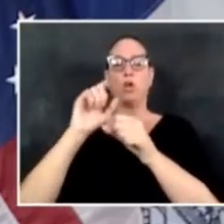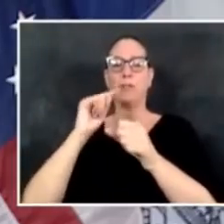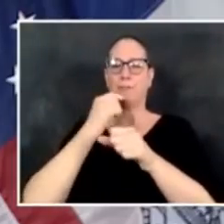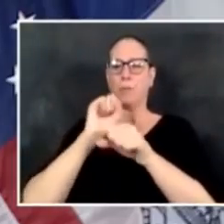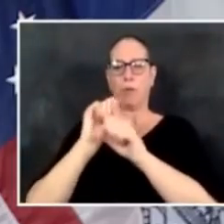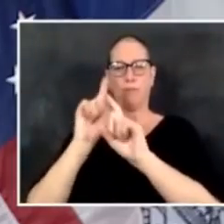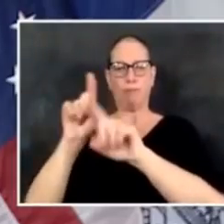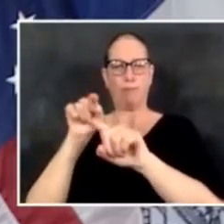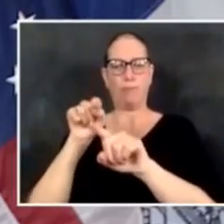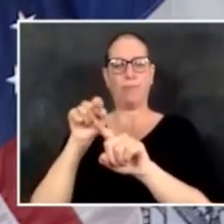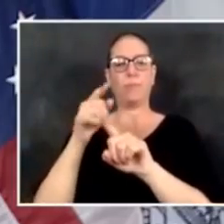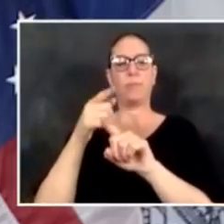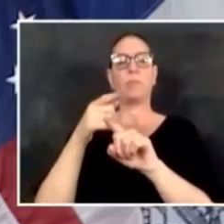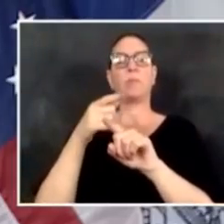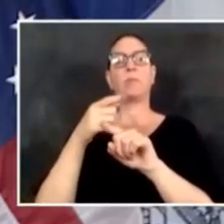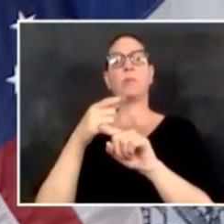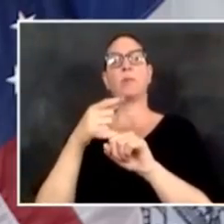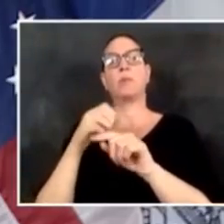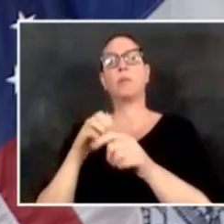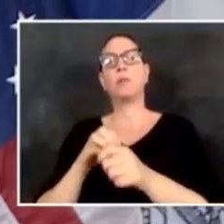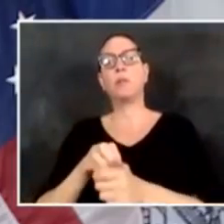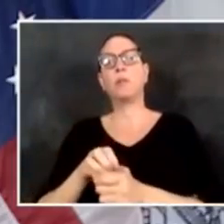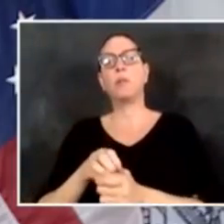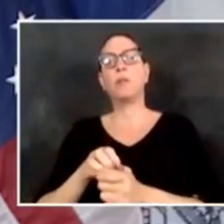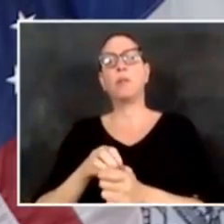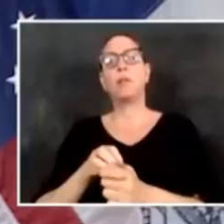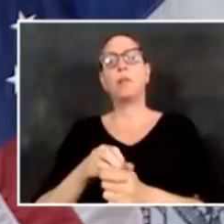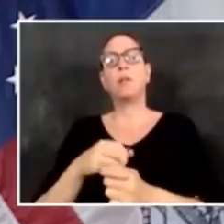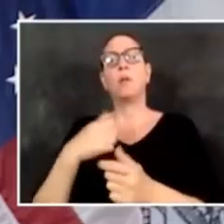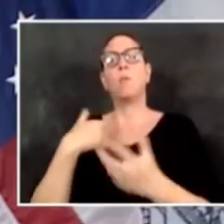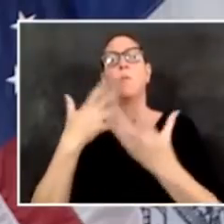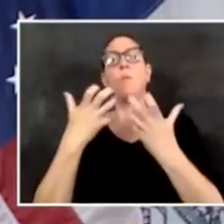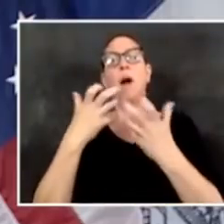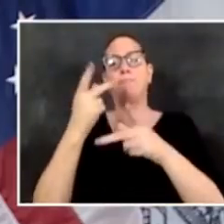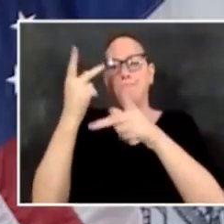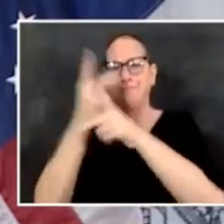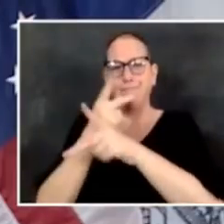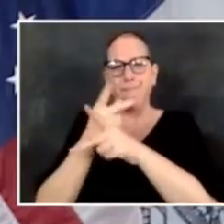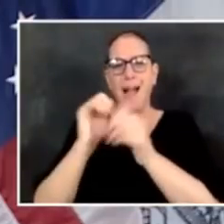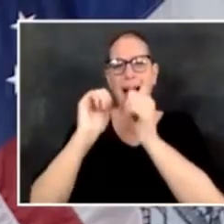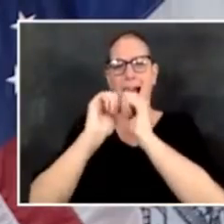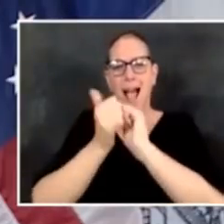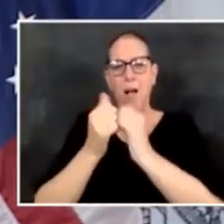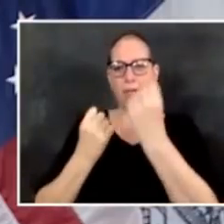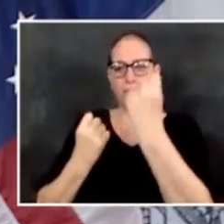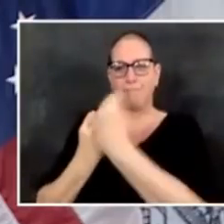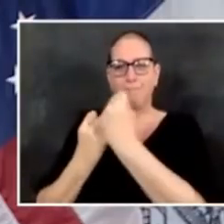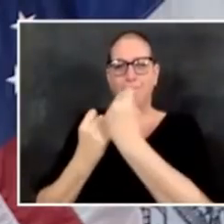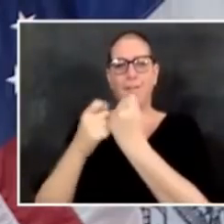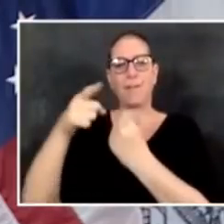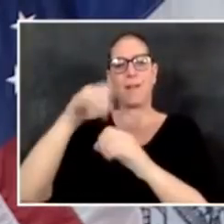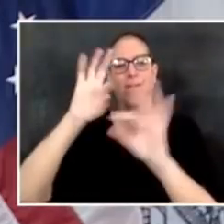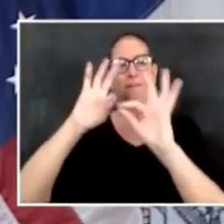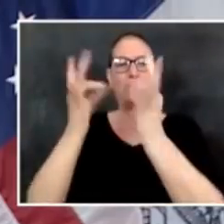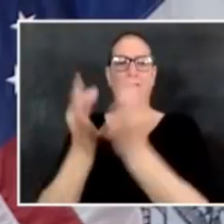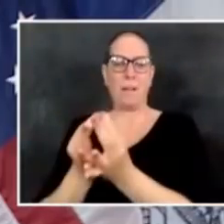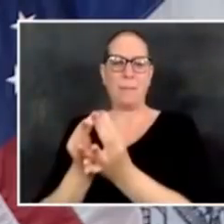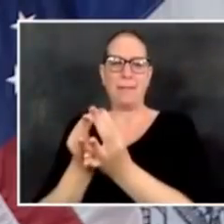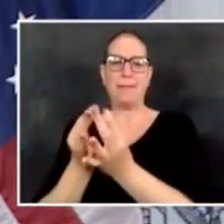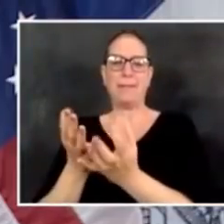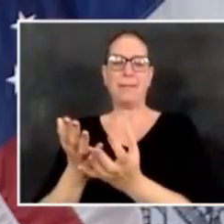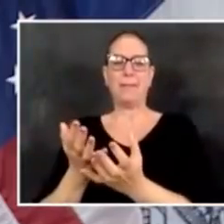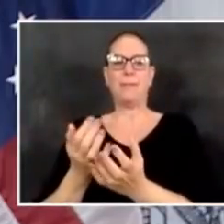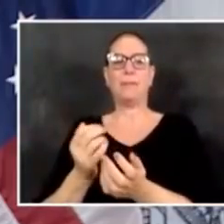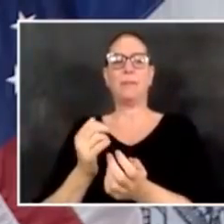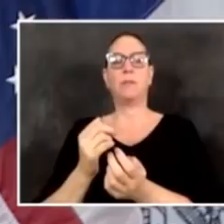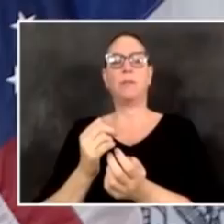lost someone, and we want to figure out how we can be supportive as they're going through all this. We're working now